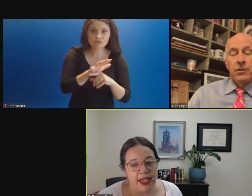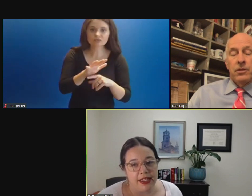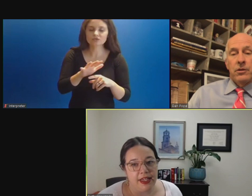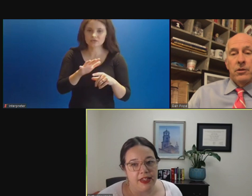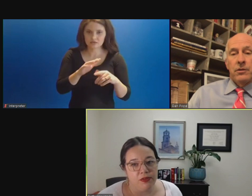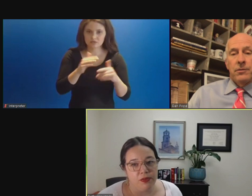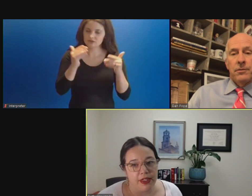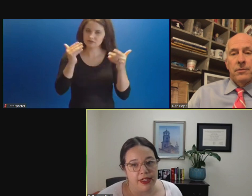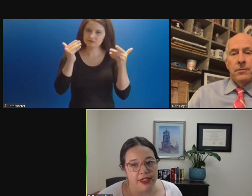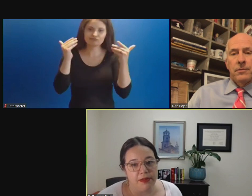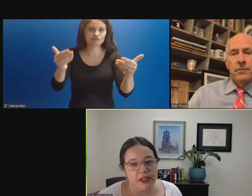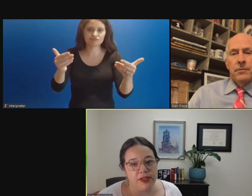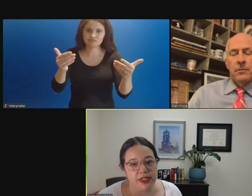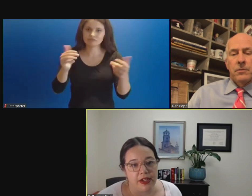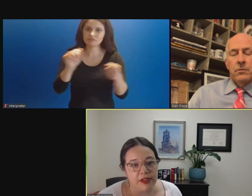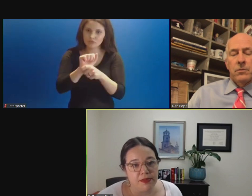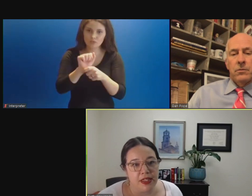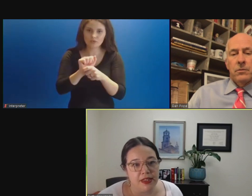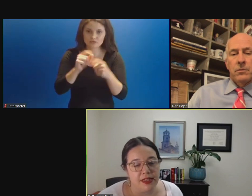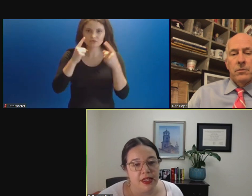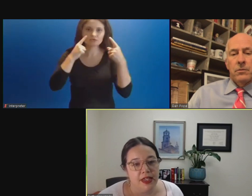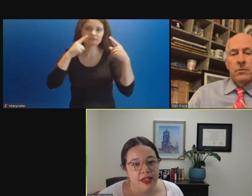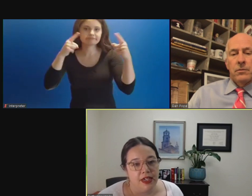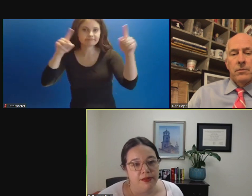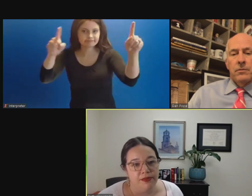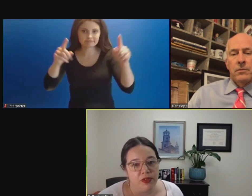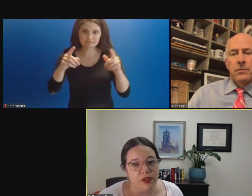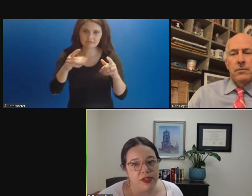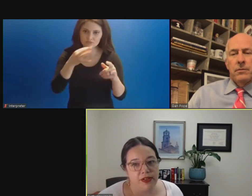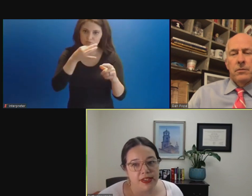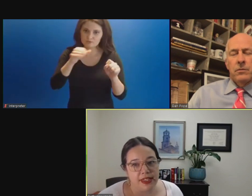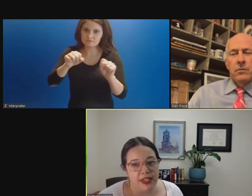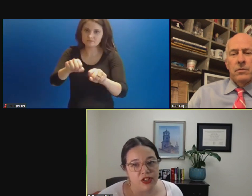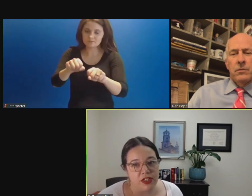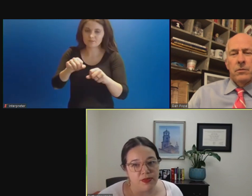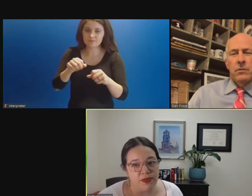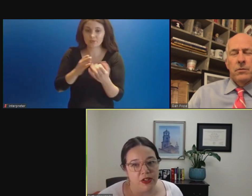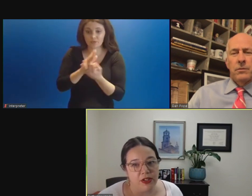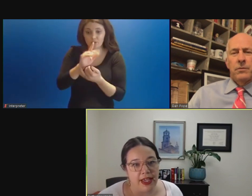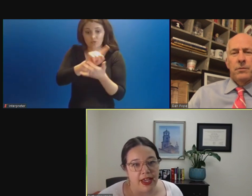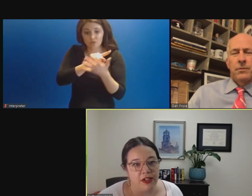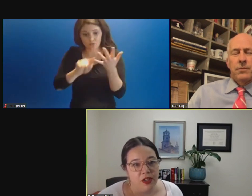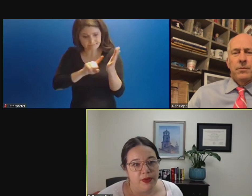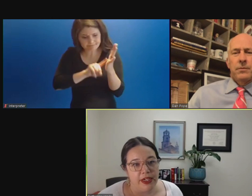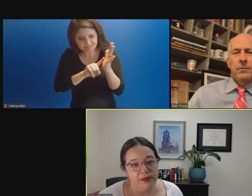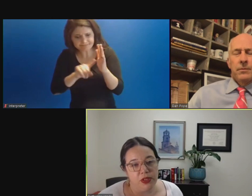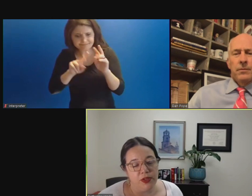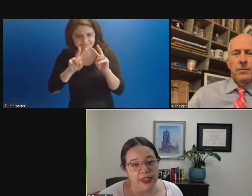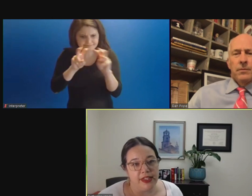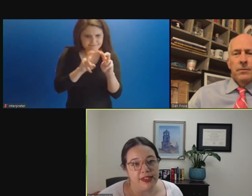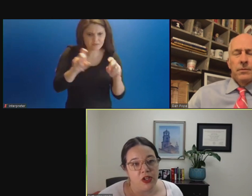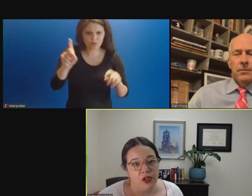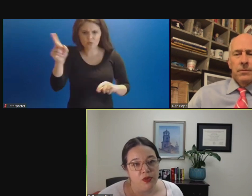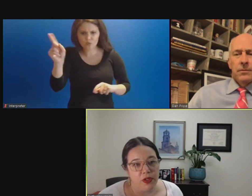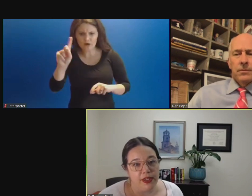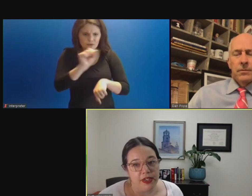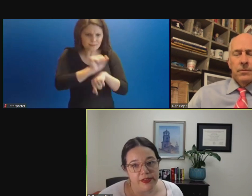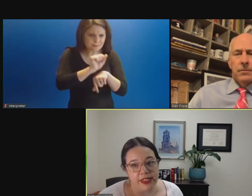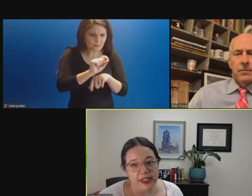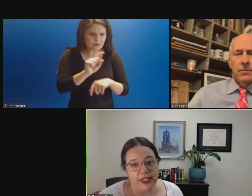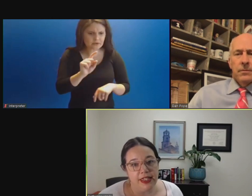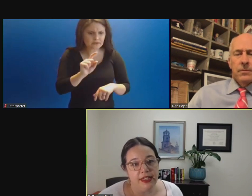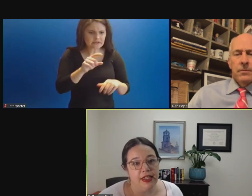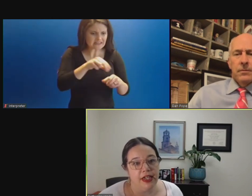moving ahead and working to make those announcements. Through those investigations, we look at where employees were